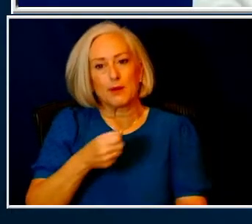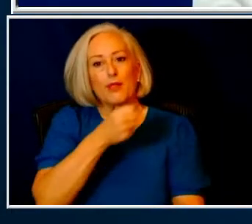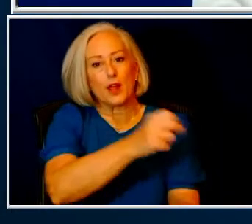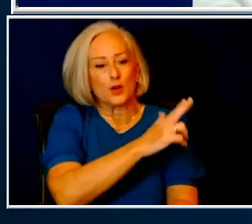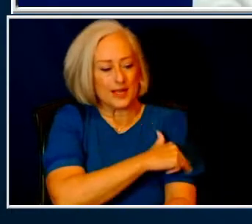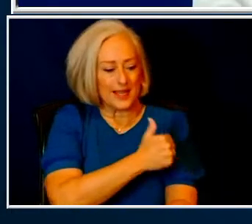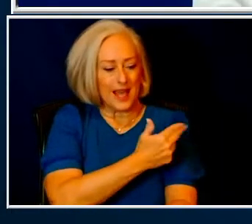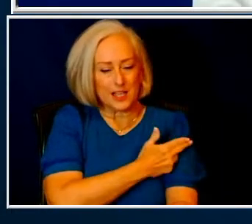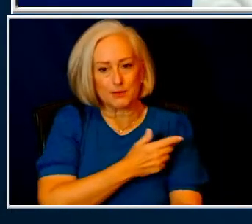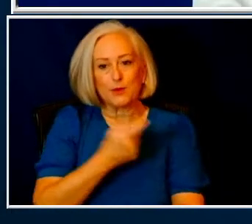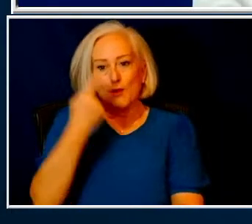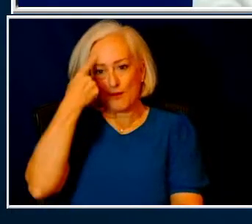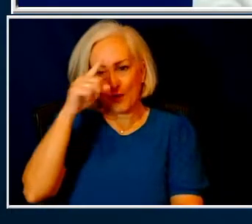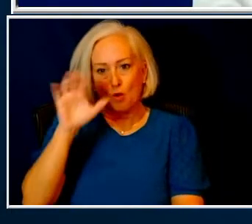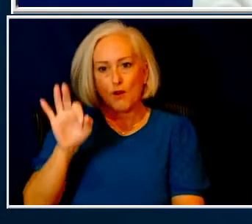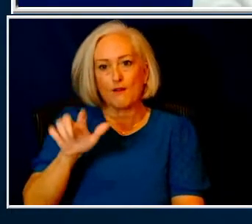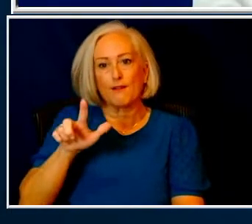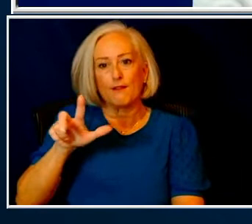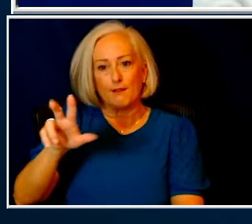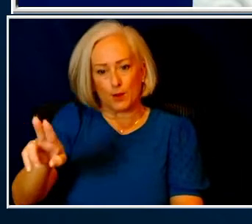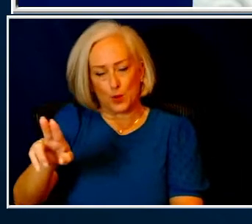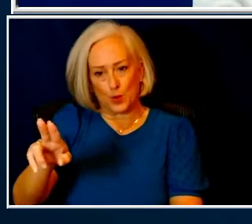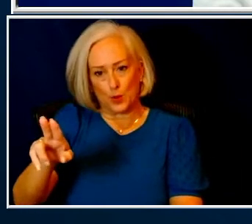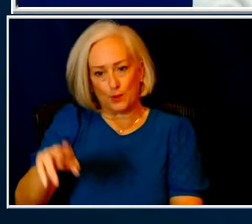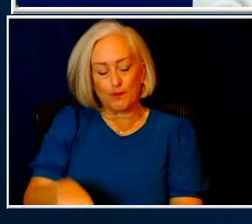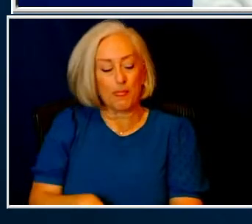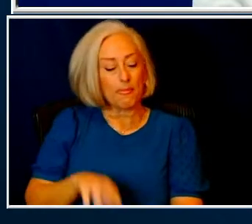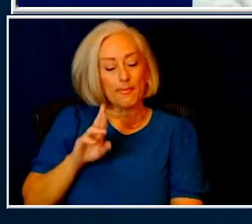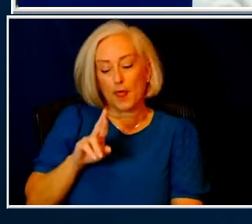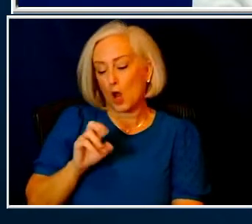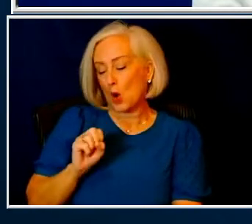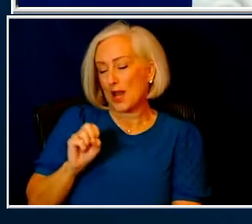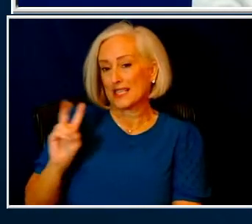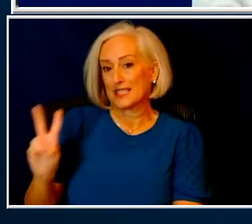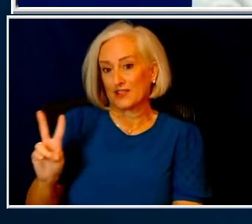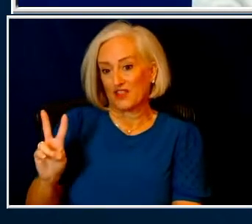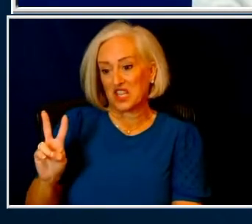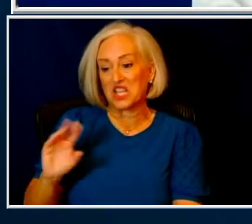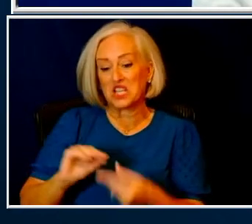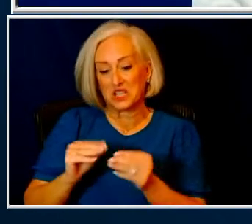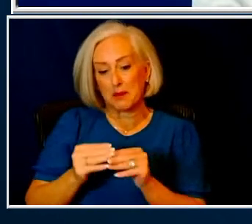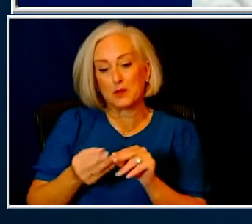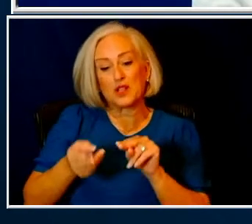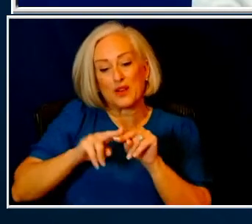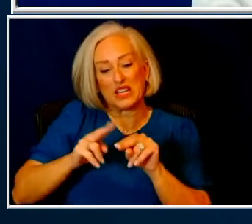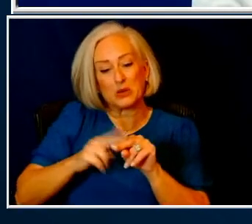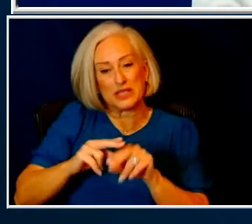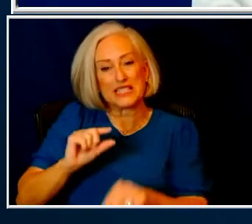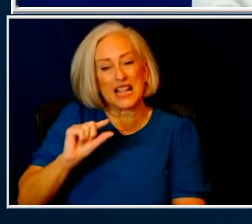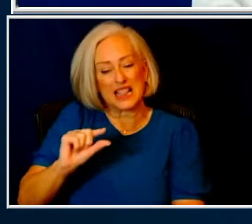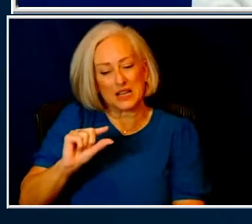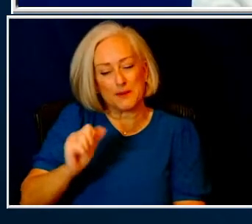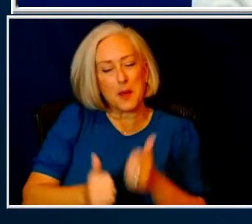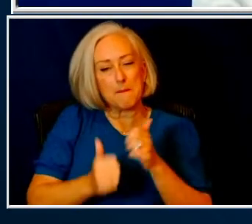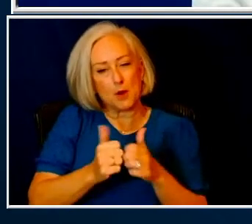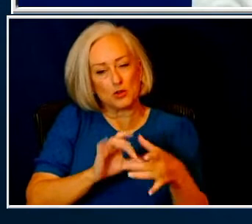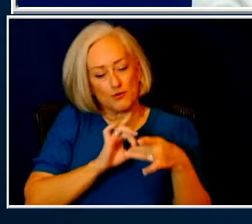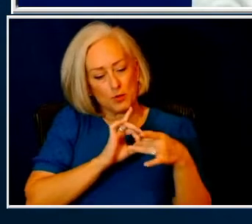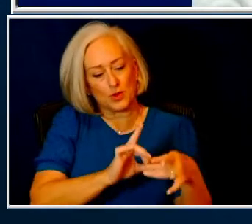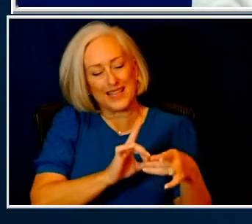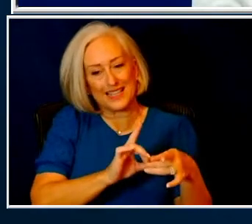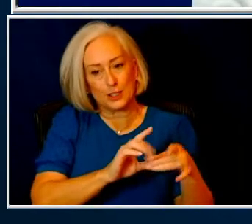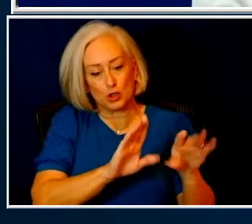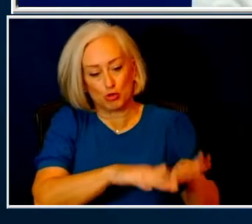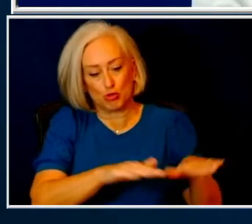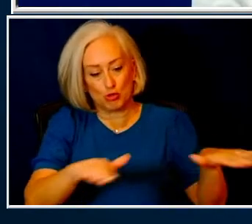well. RSV is still kind of ticking up also. Most of those are probably pediatrics. We're trying to get an age breakdown, but yes,